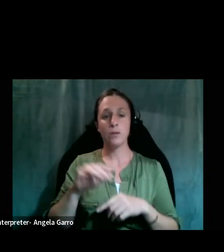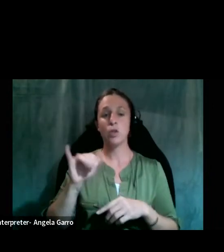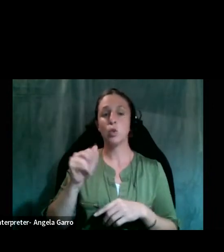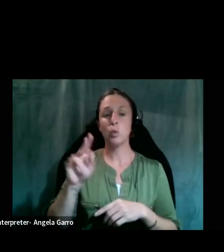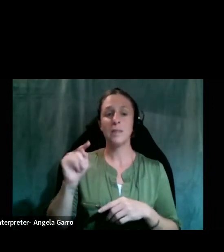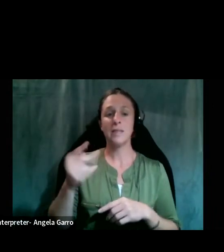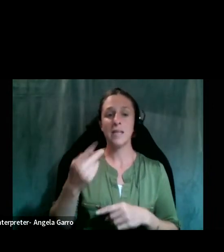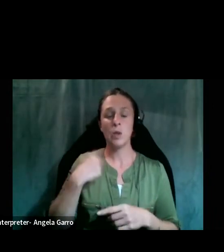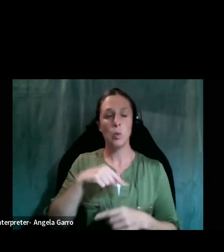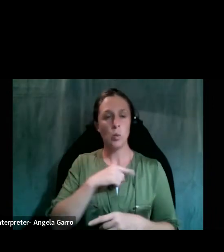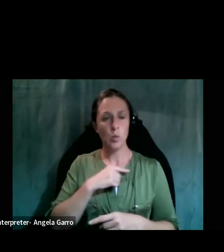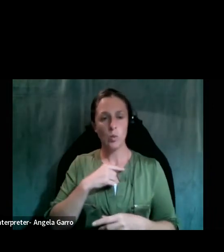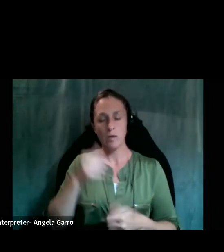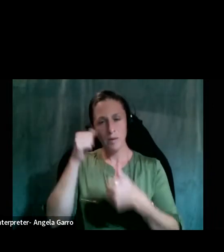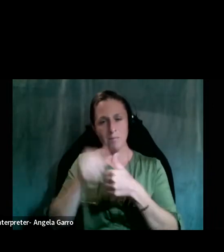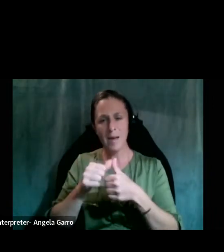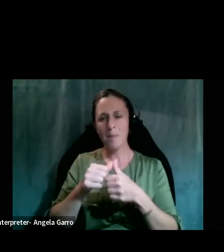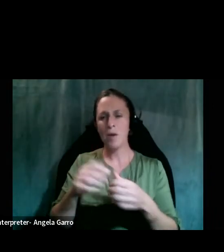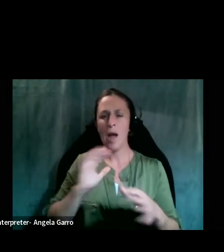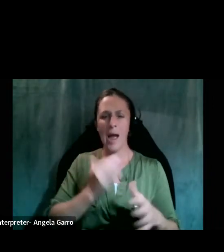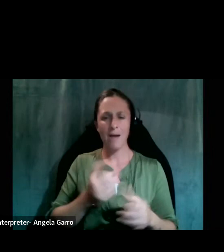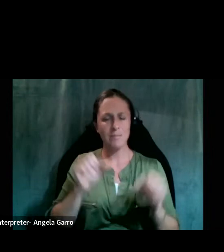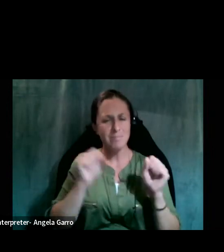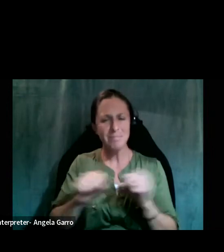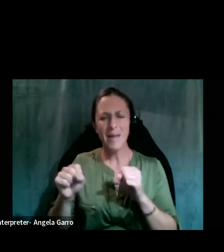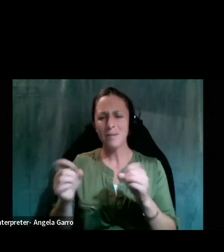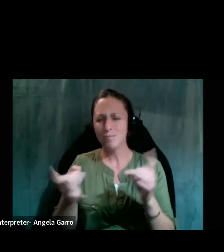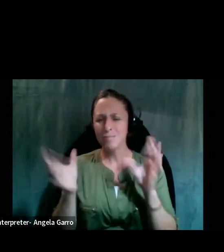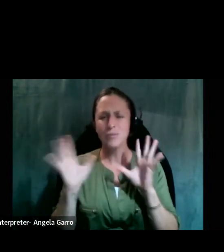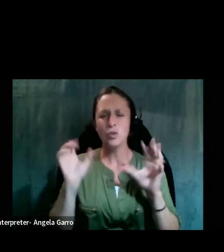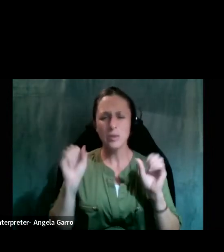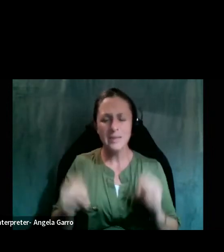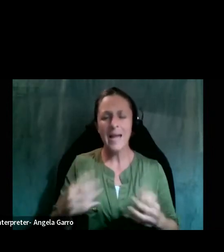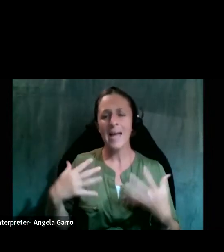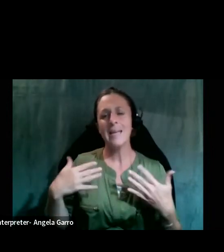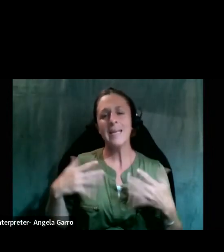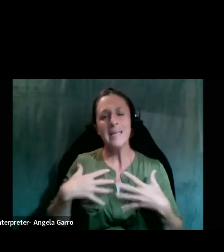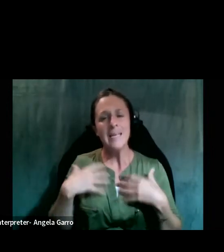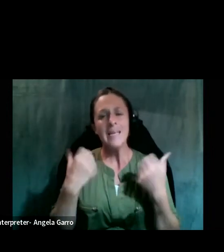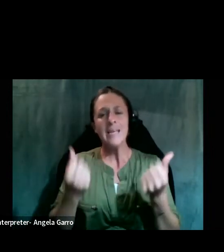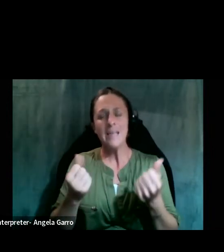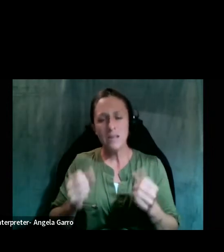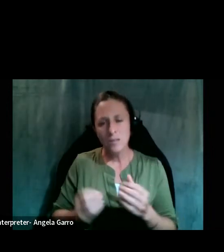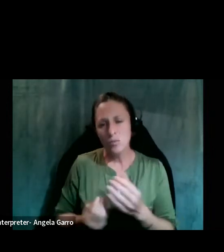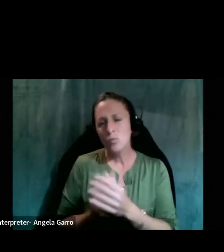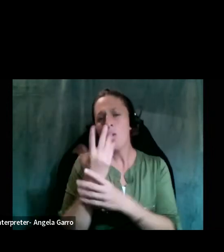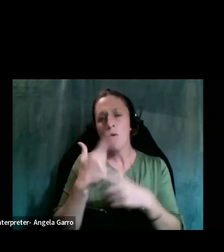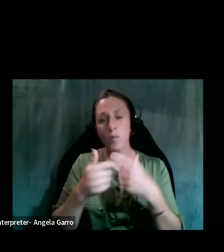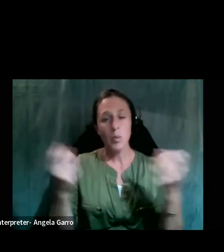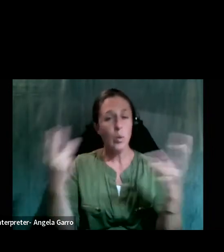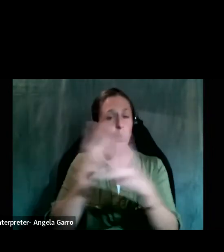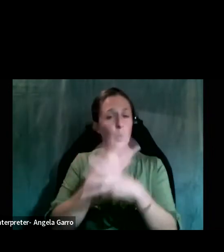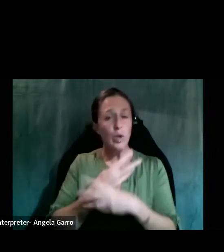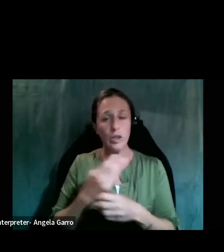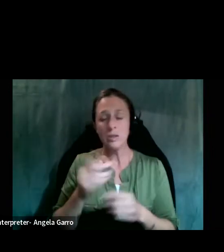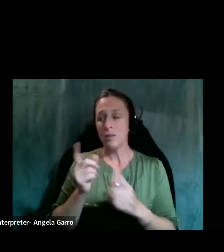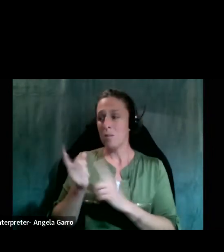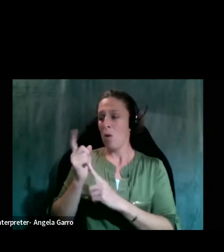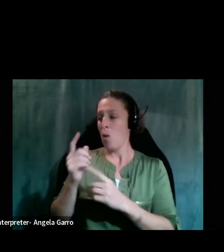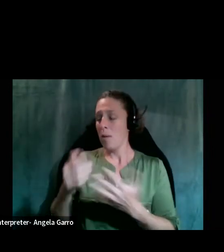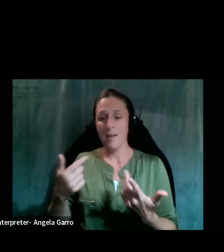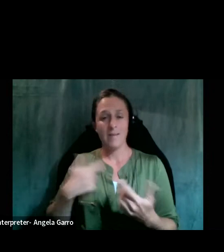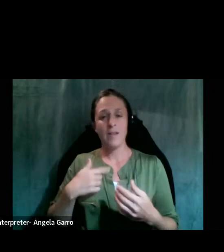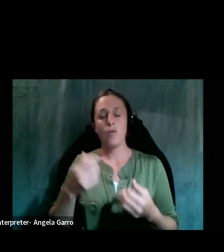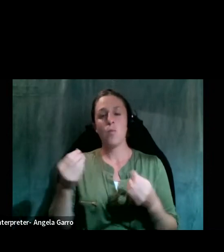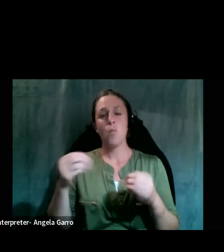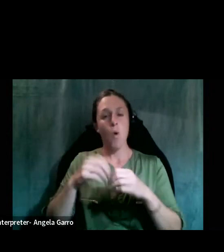extraordinary capacity to heal, to hope, and to emerge from our worst moments as a stronger, freer, and just